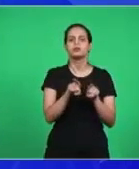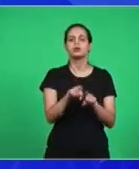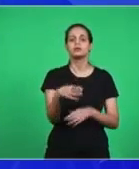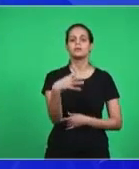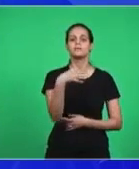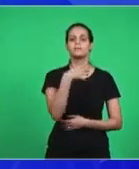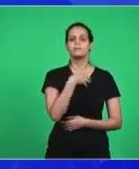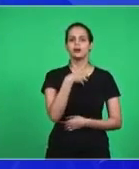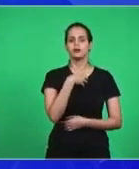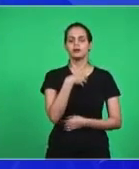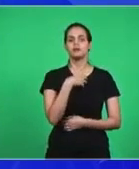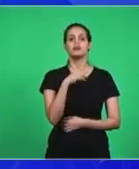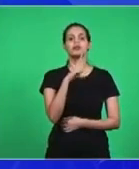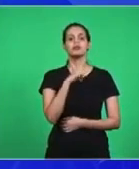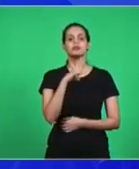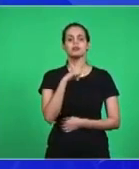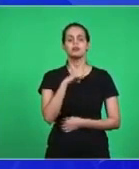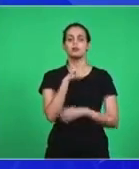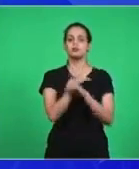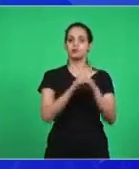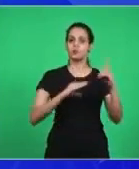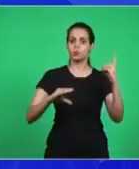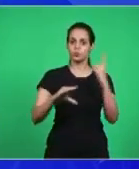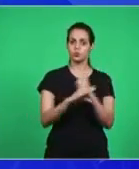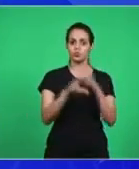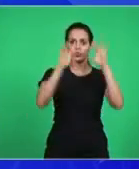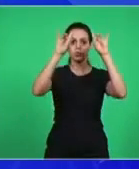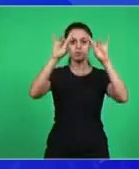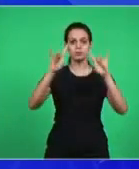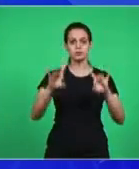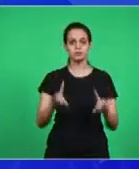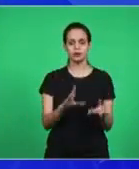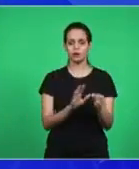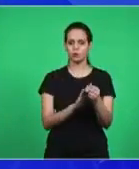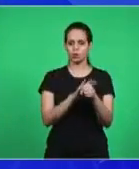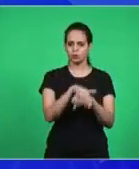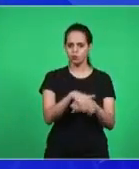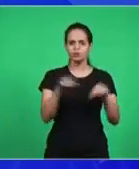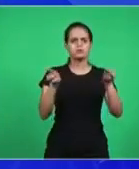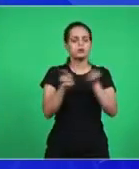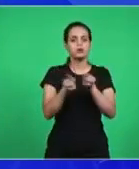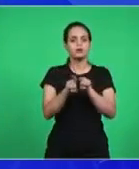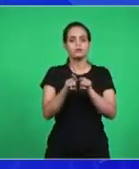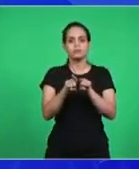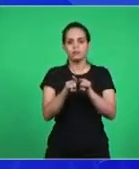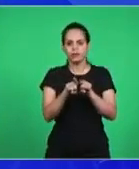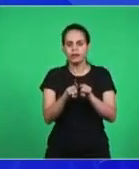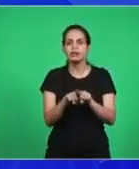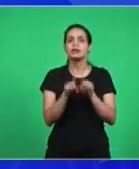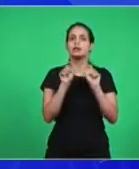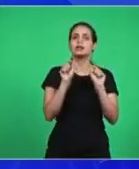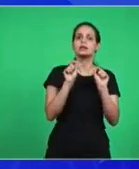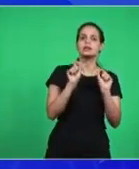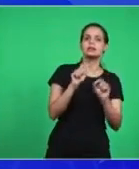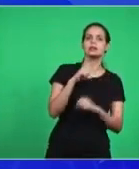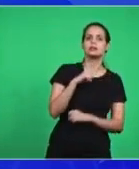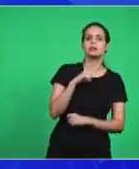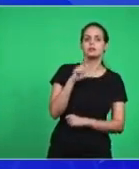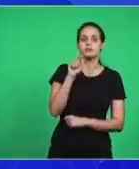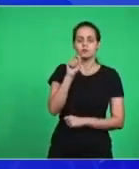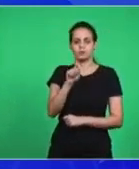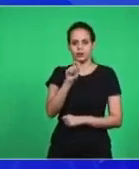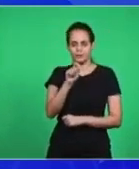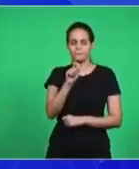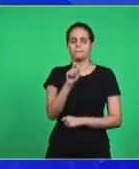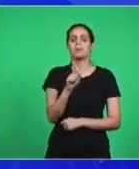in Bahia, where also took place a special service at night. And for those two and a few other seminars that took place